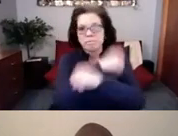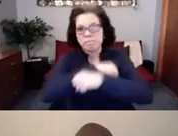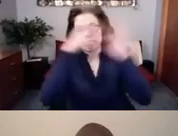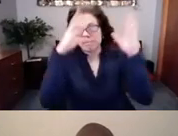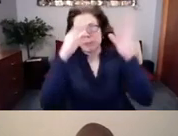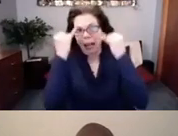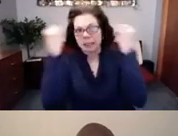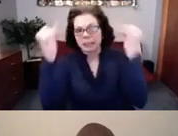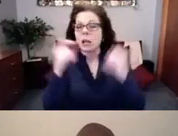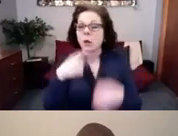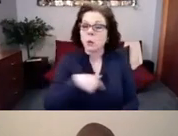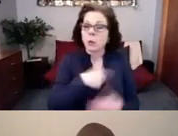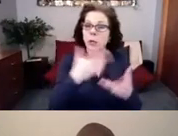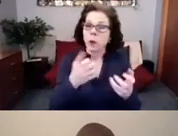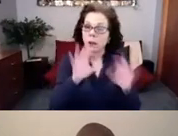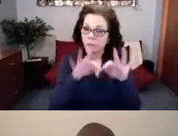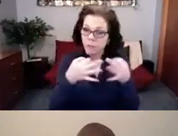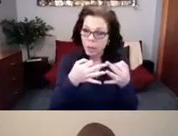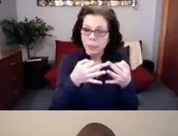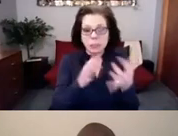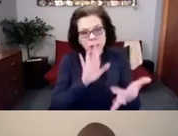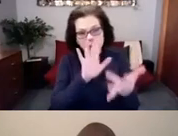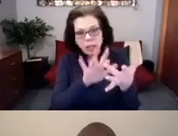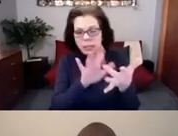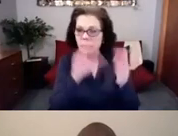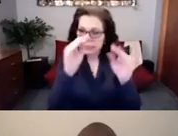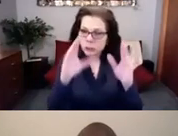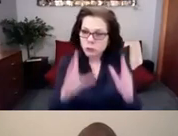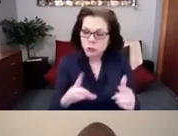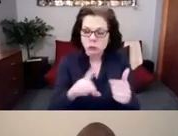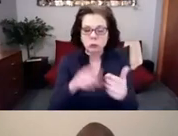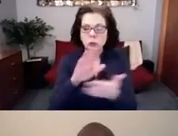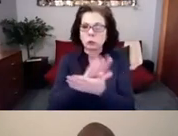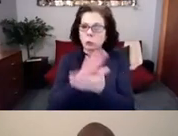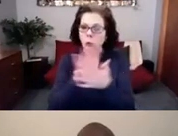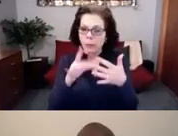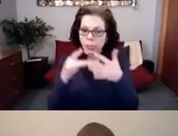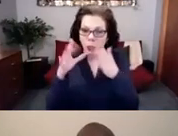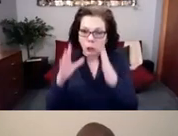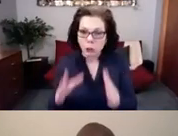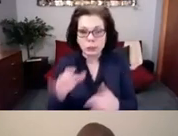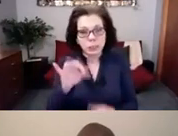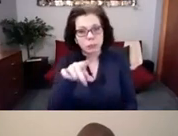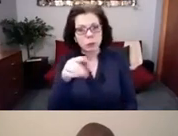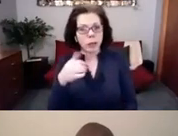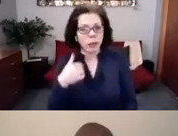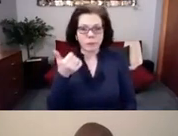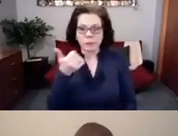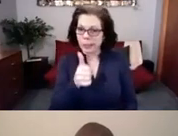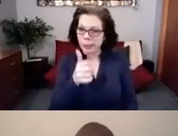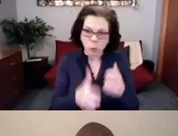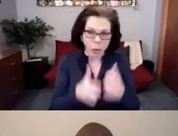families to reach out to their teachers, to their school leaders, if they are having difficulties or